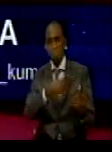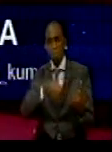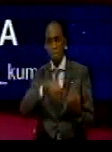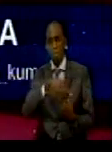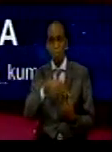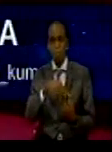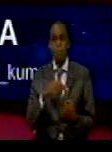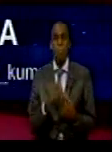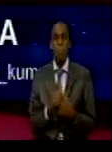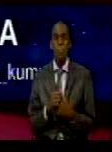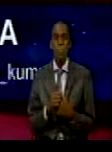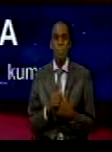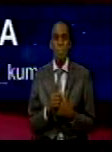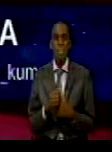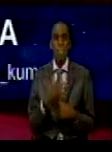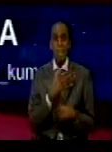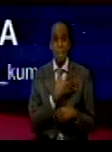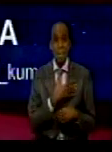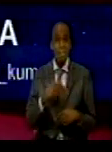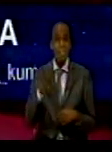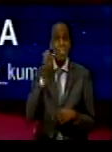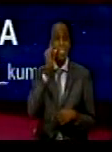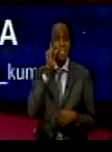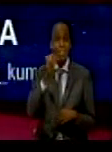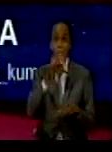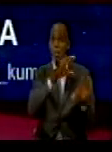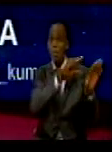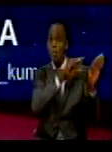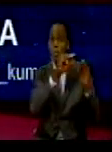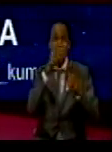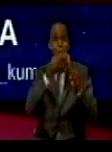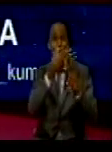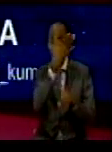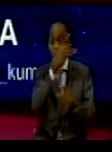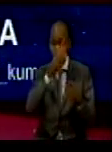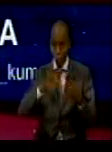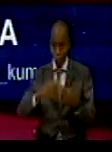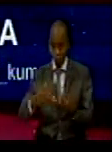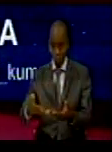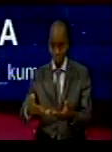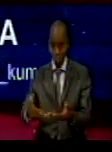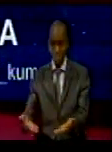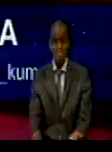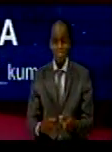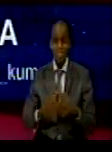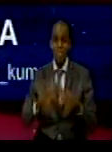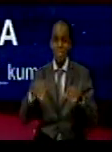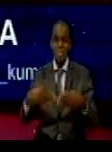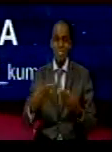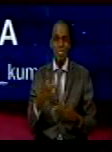she is the one that moved from that place down to that place, from down to. So,